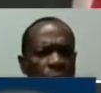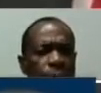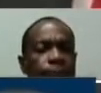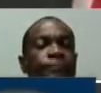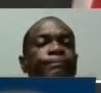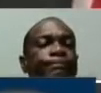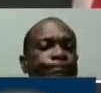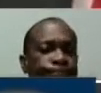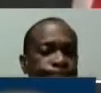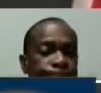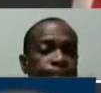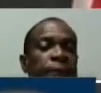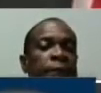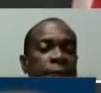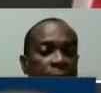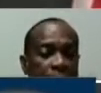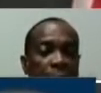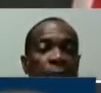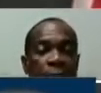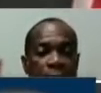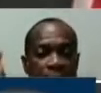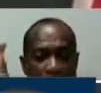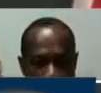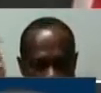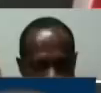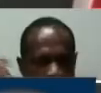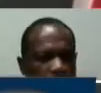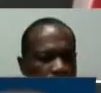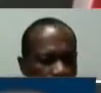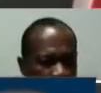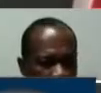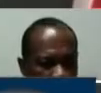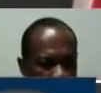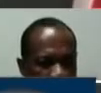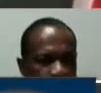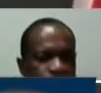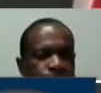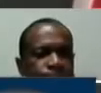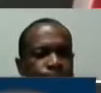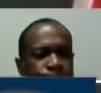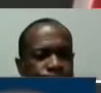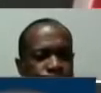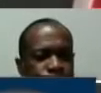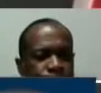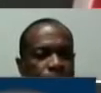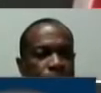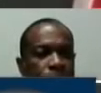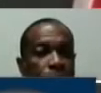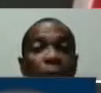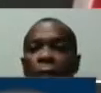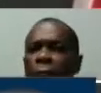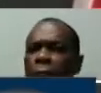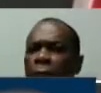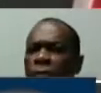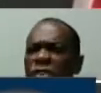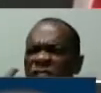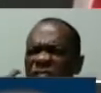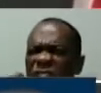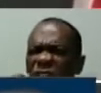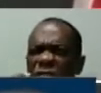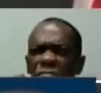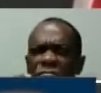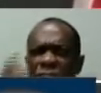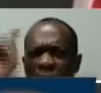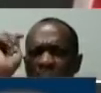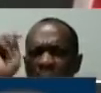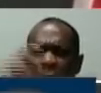of Tobago conversation that is going to get your attention. I was in Tobago in April